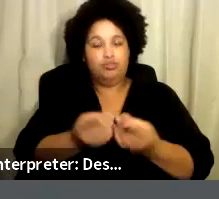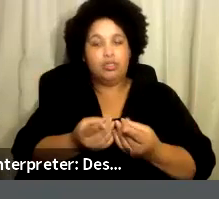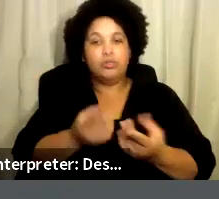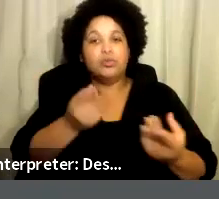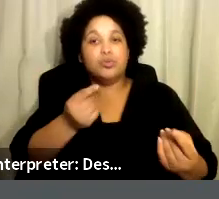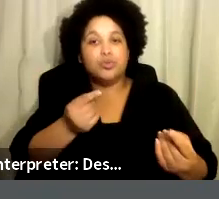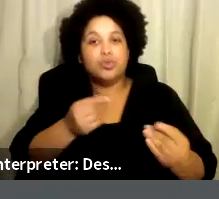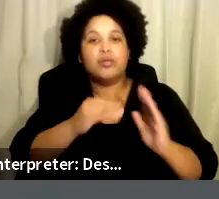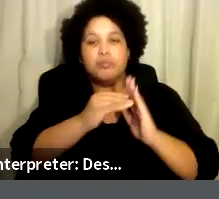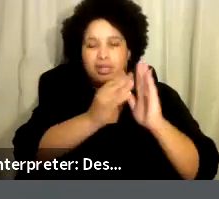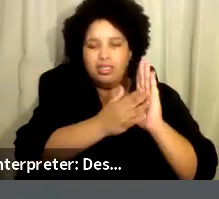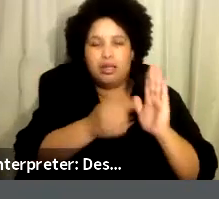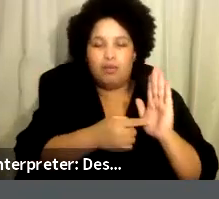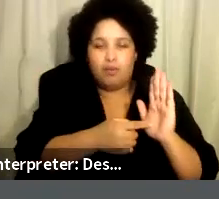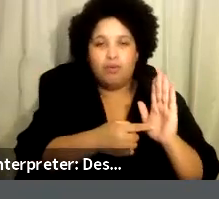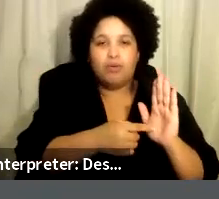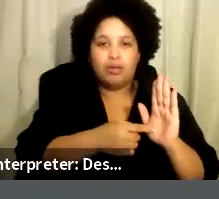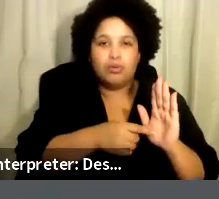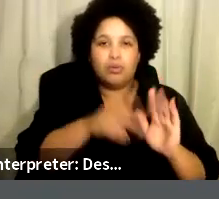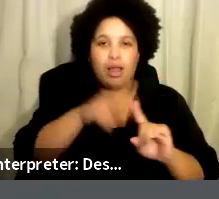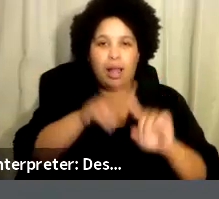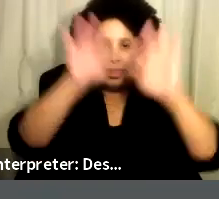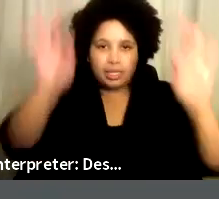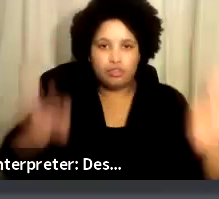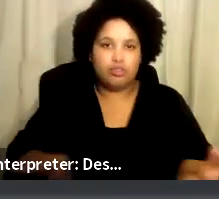indicate that on your enrollment application.